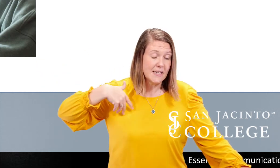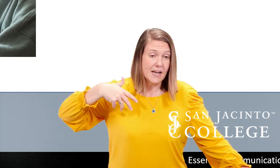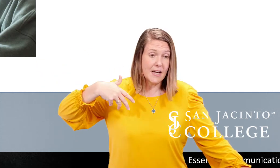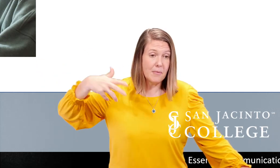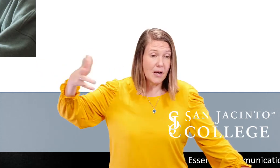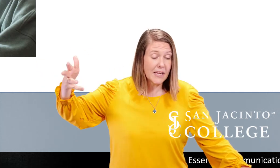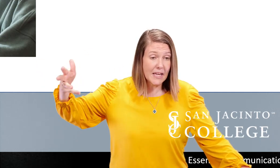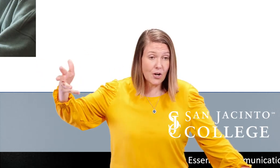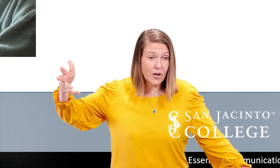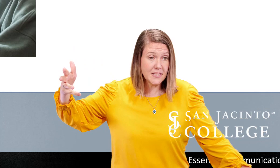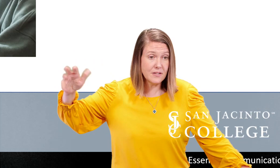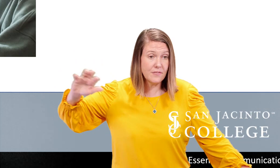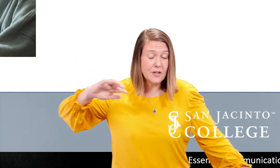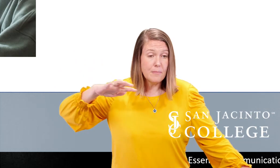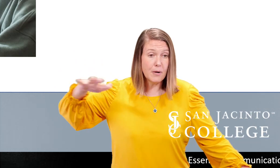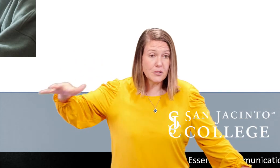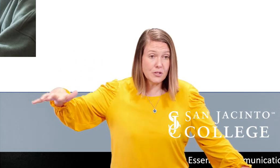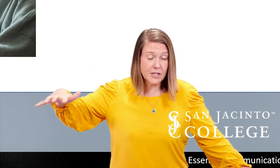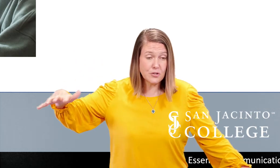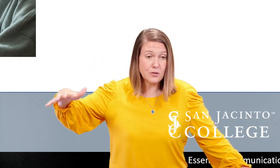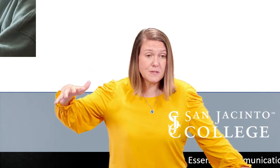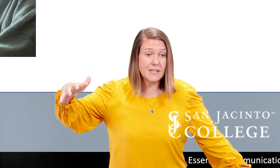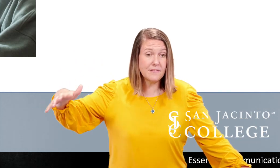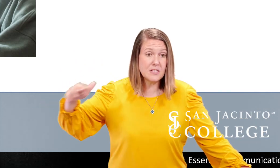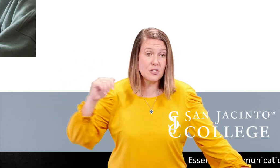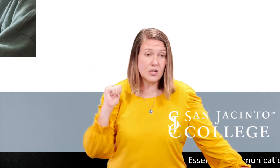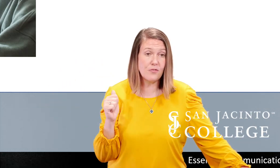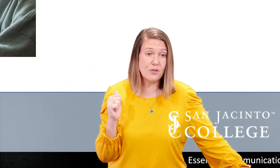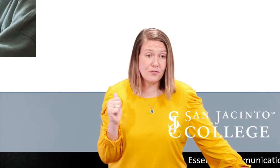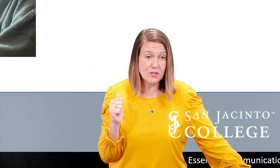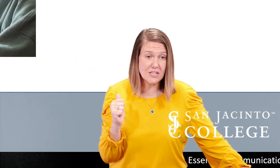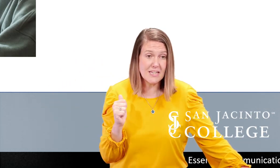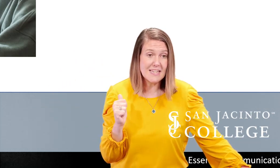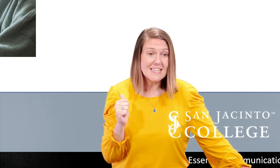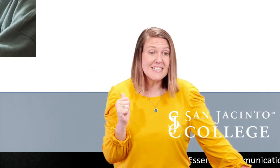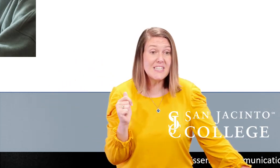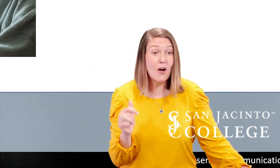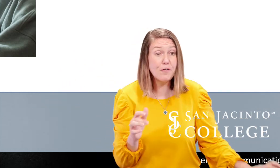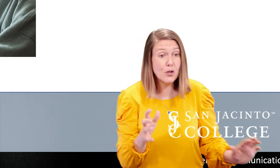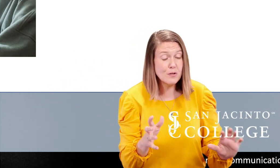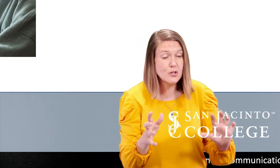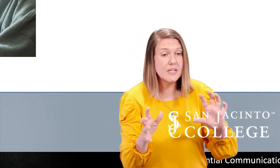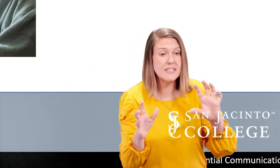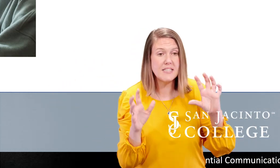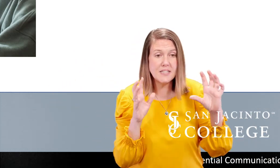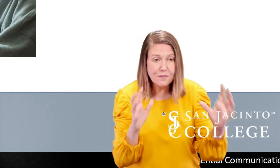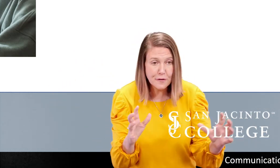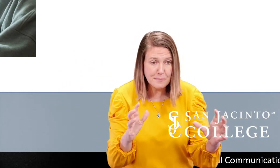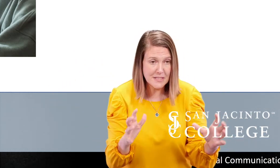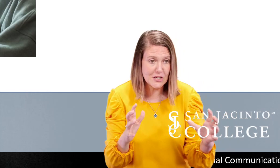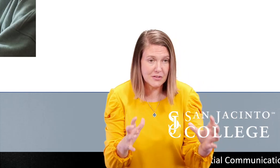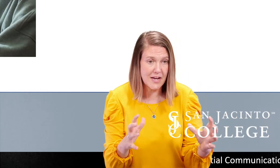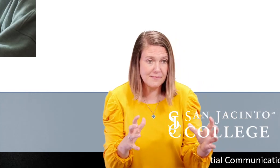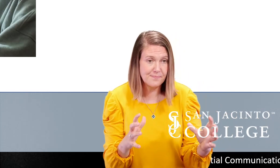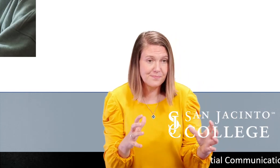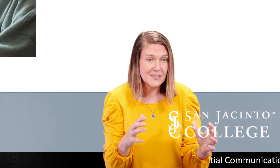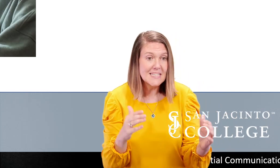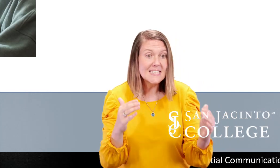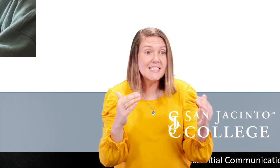ethnicity, again, all kinds of marginalized groups. It gives us a chance for diversity. Self-closure is a different beast